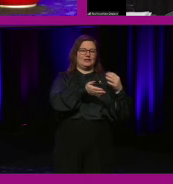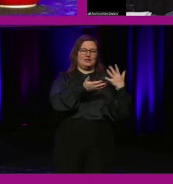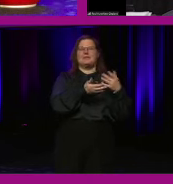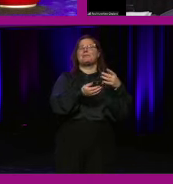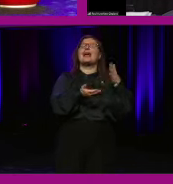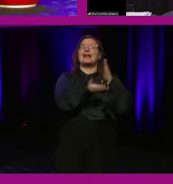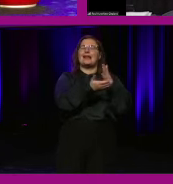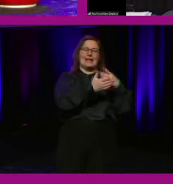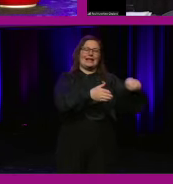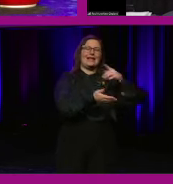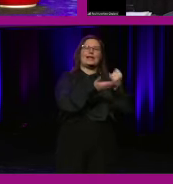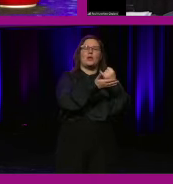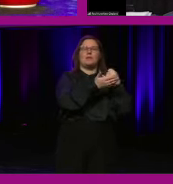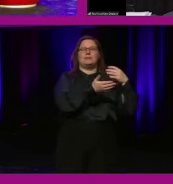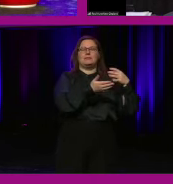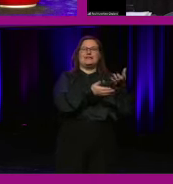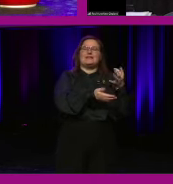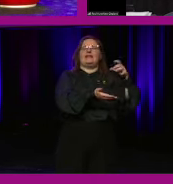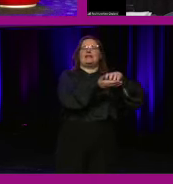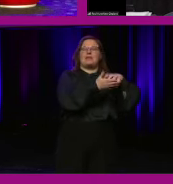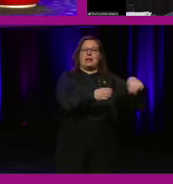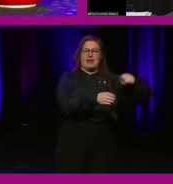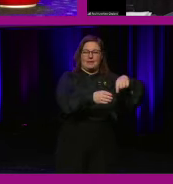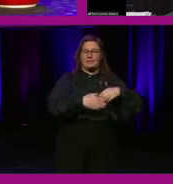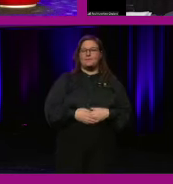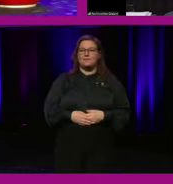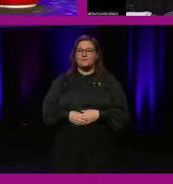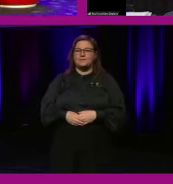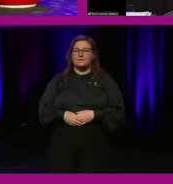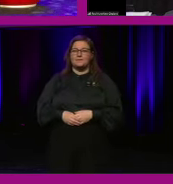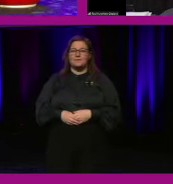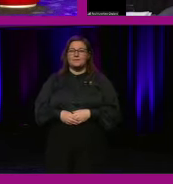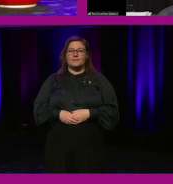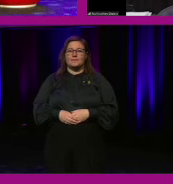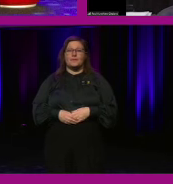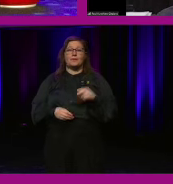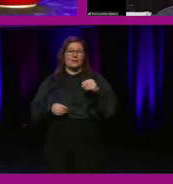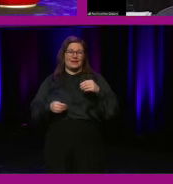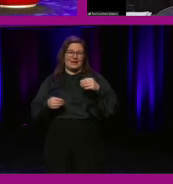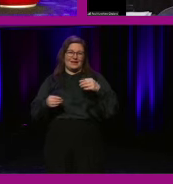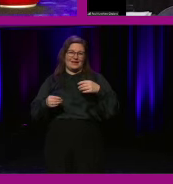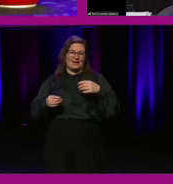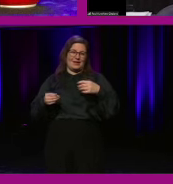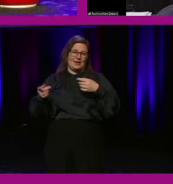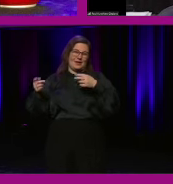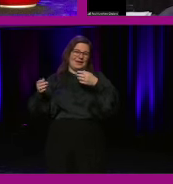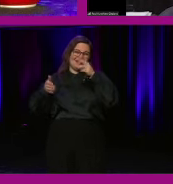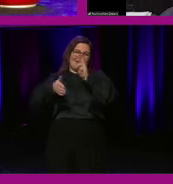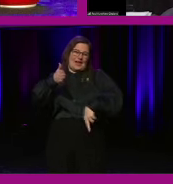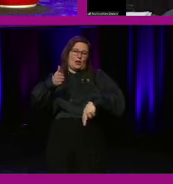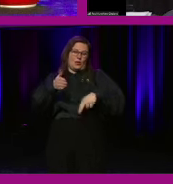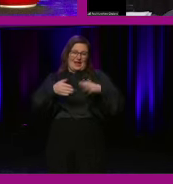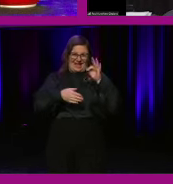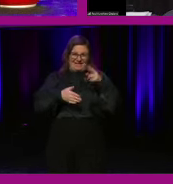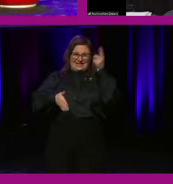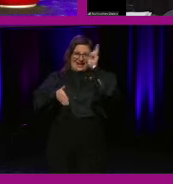rights, I've not made it up. It was made up in the Universal Declaration of Human Rights shortly after the end